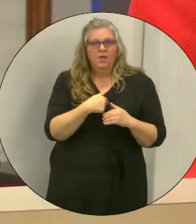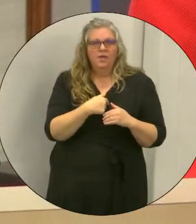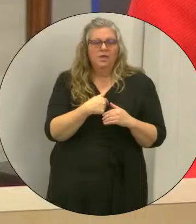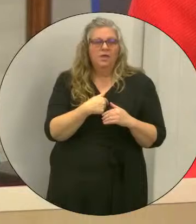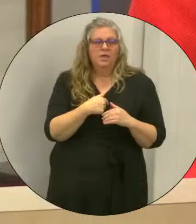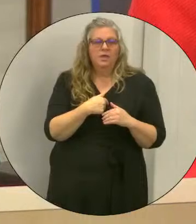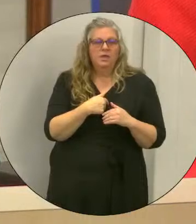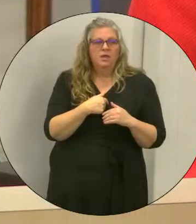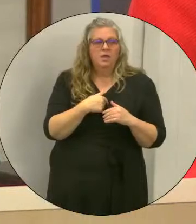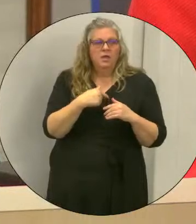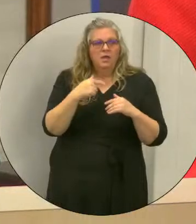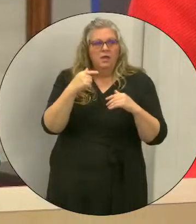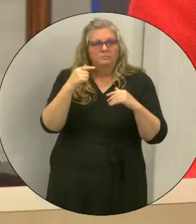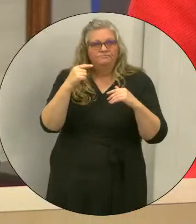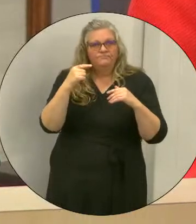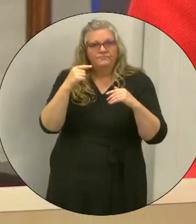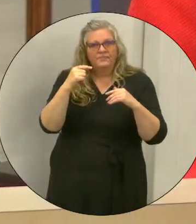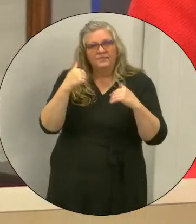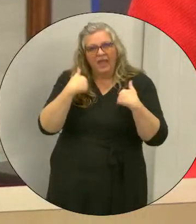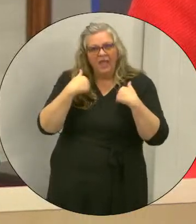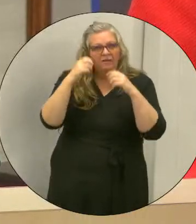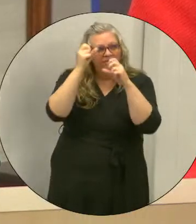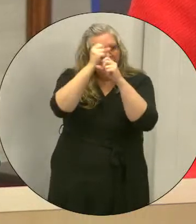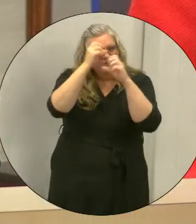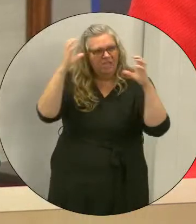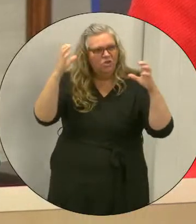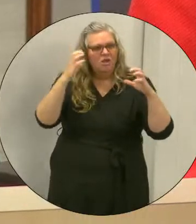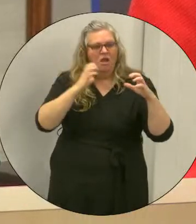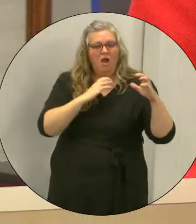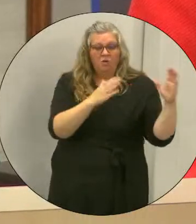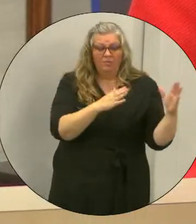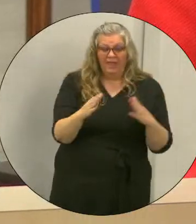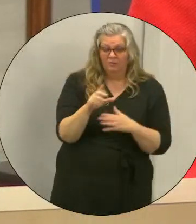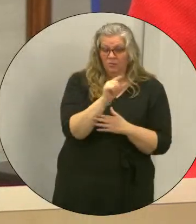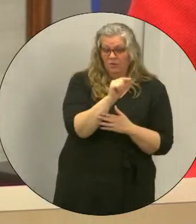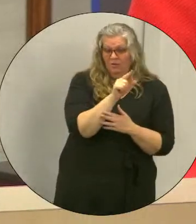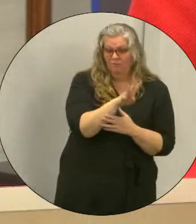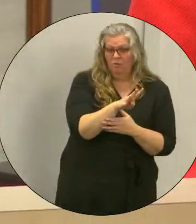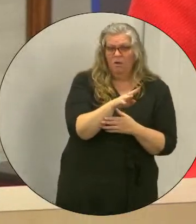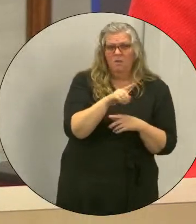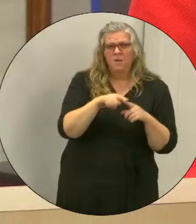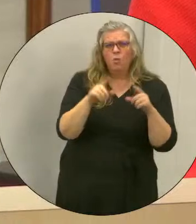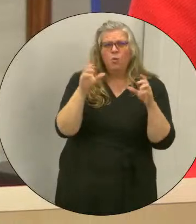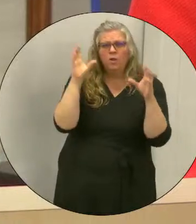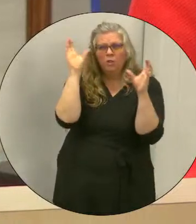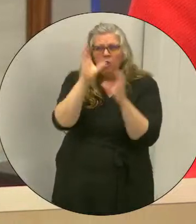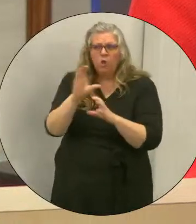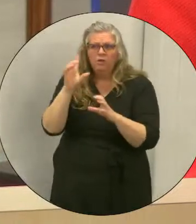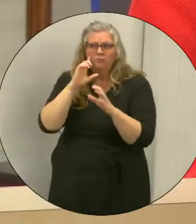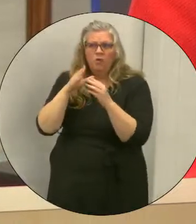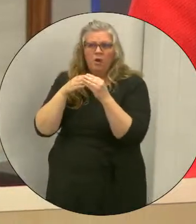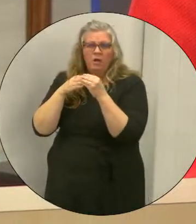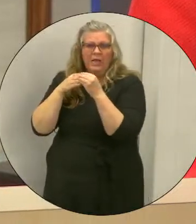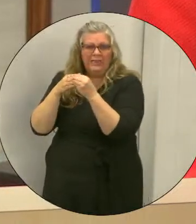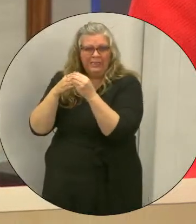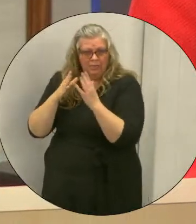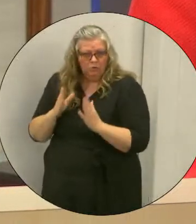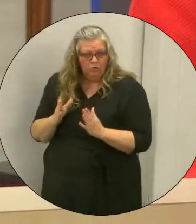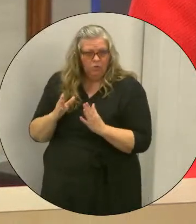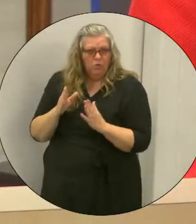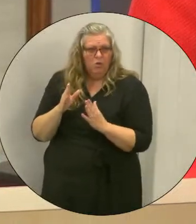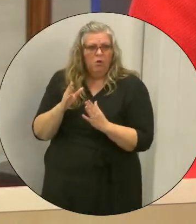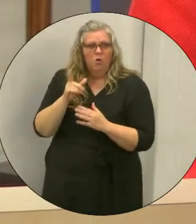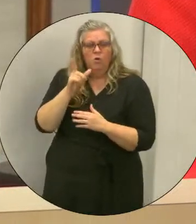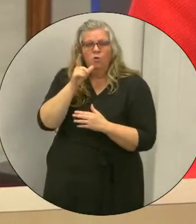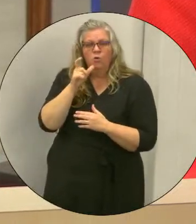strategic plan was 2024, but looking for the kind of leader that was going to be our